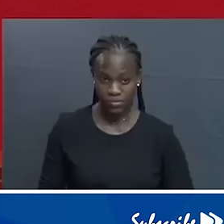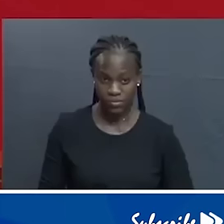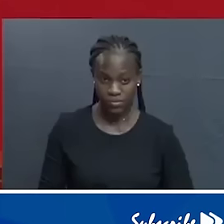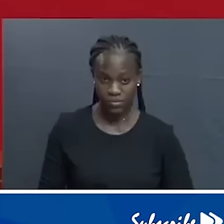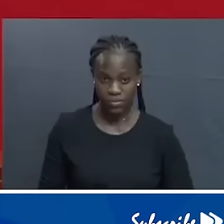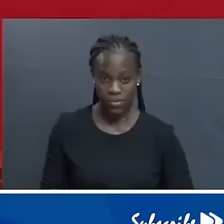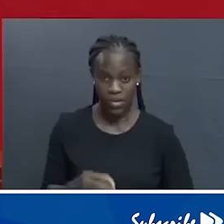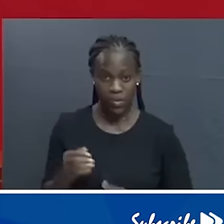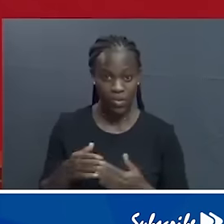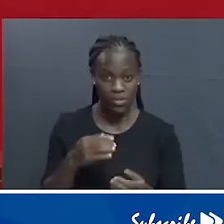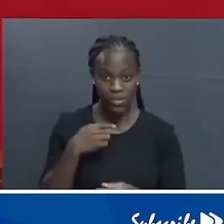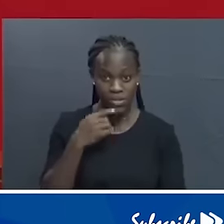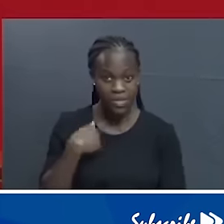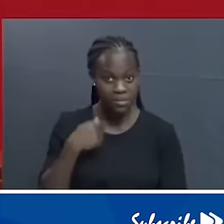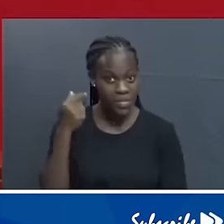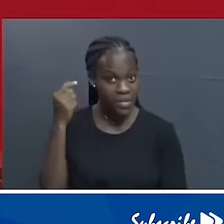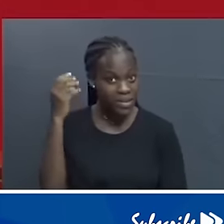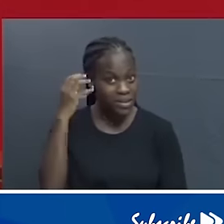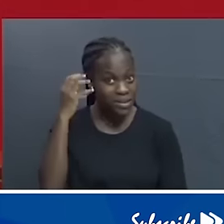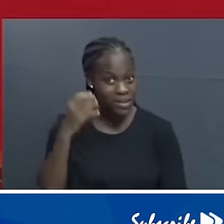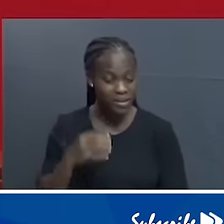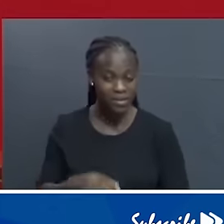And I hear what you say.